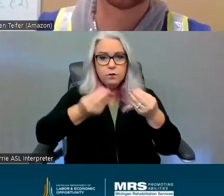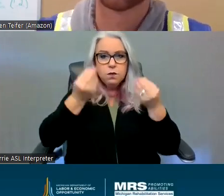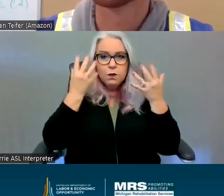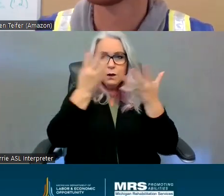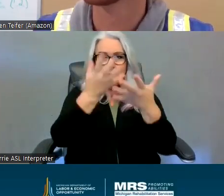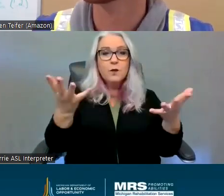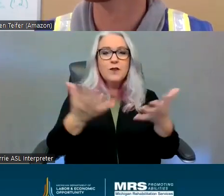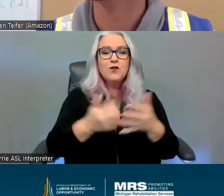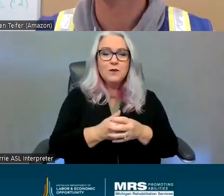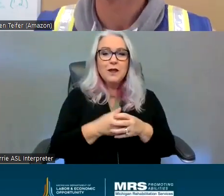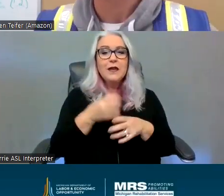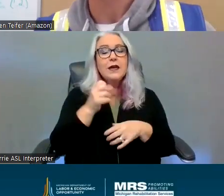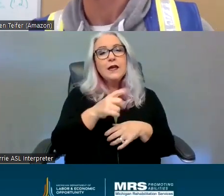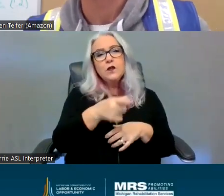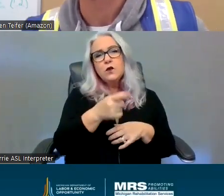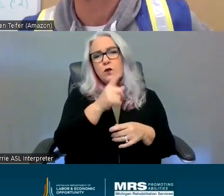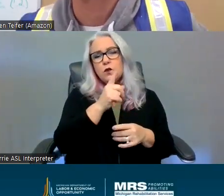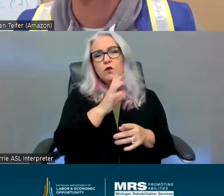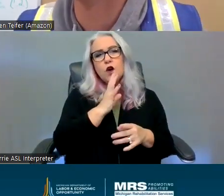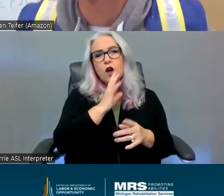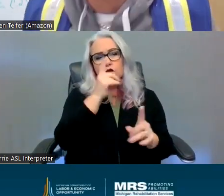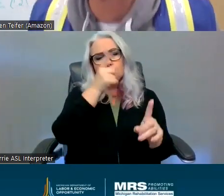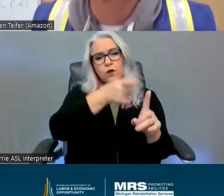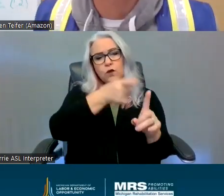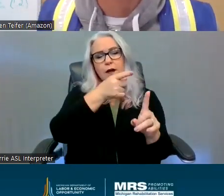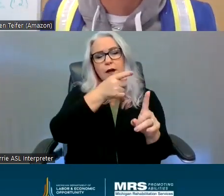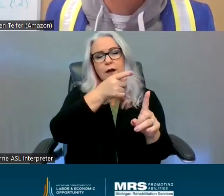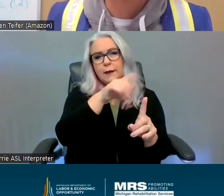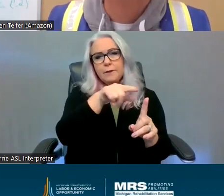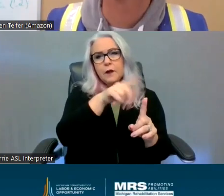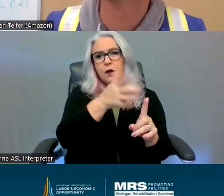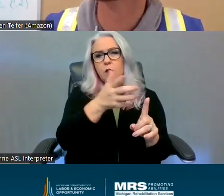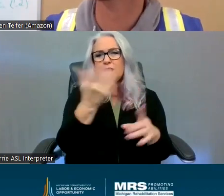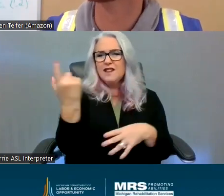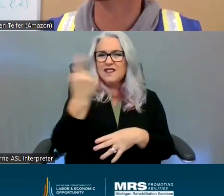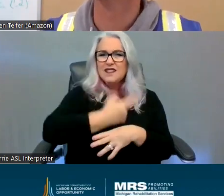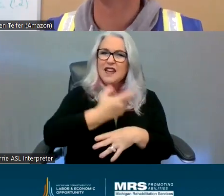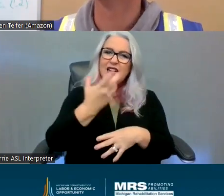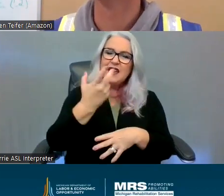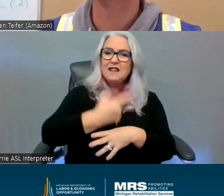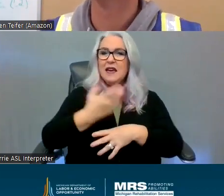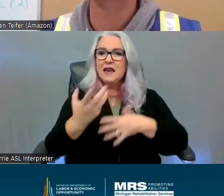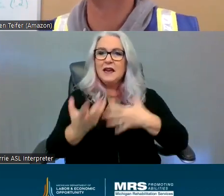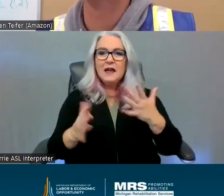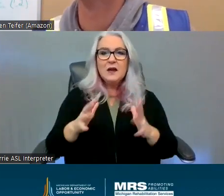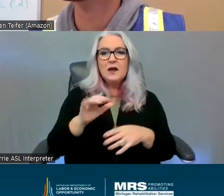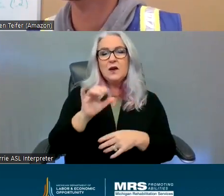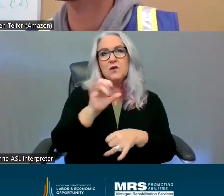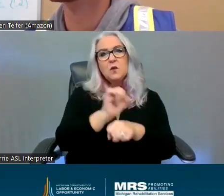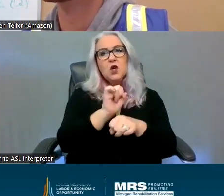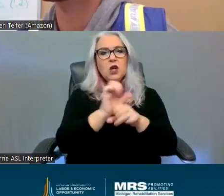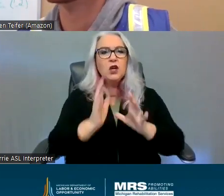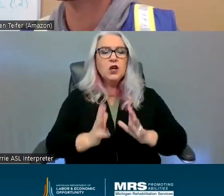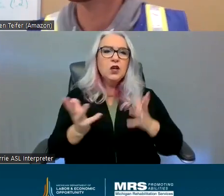Can you speak to what does the day-to-day work of a warehouse worker look like? Like, what are their